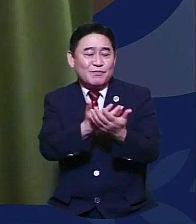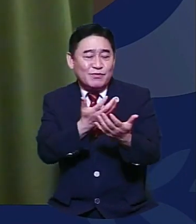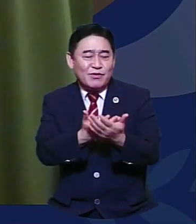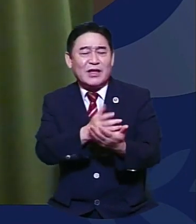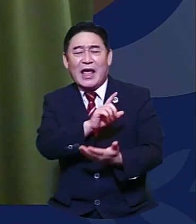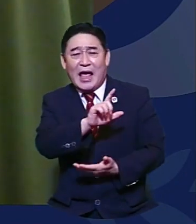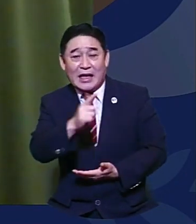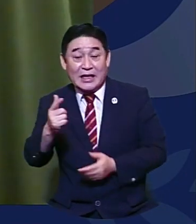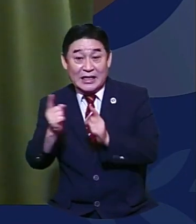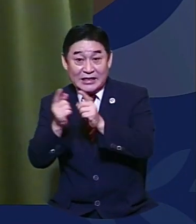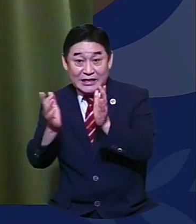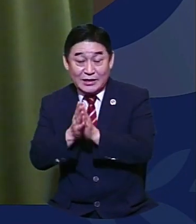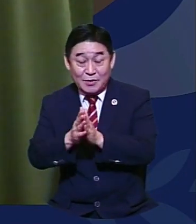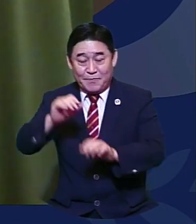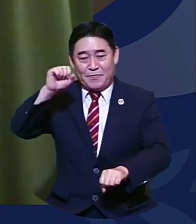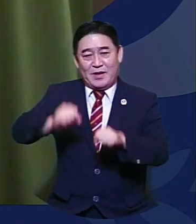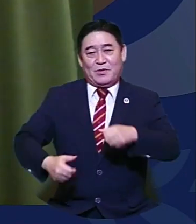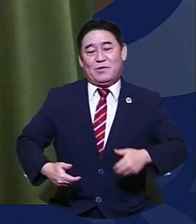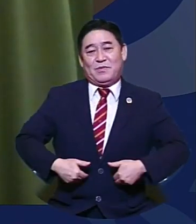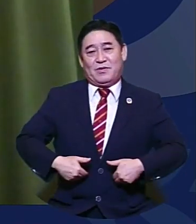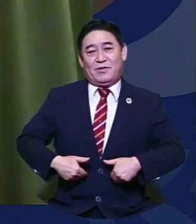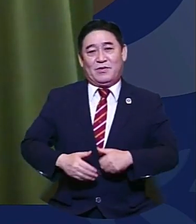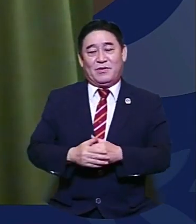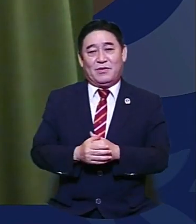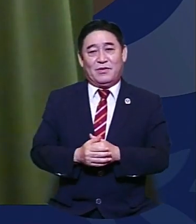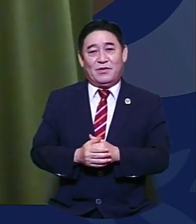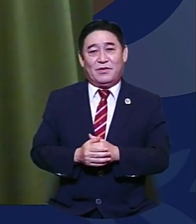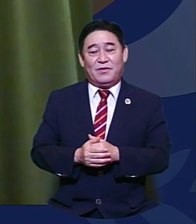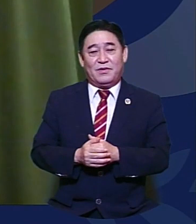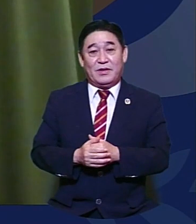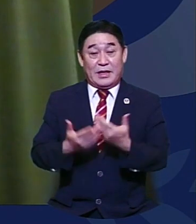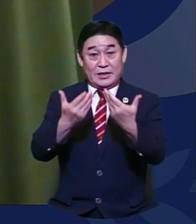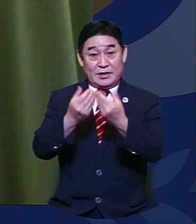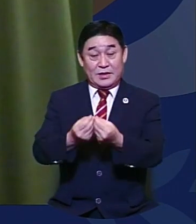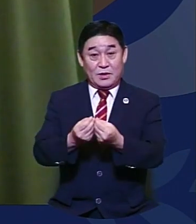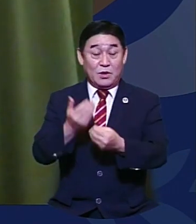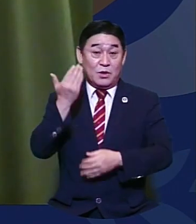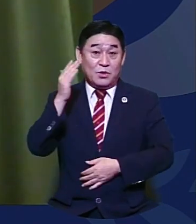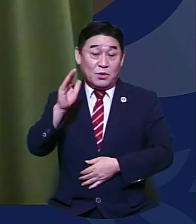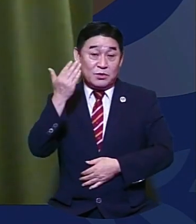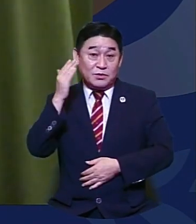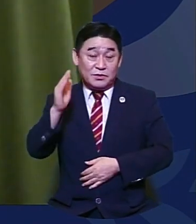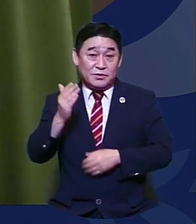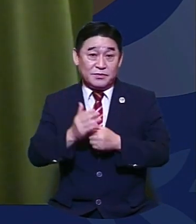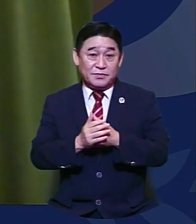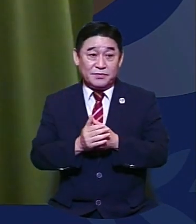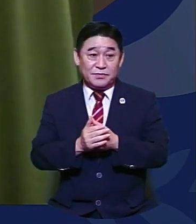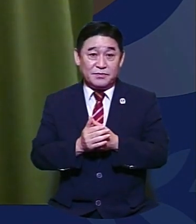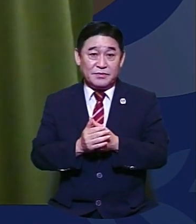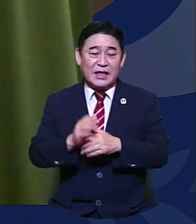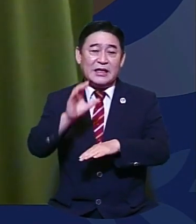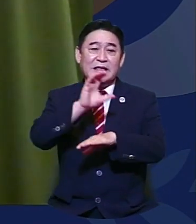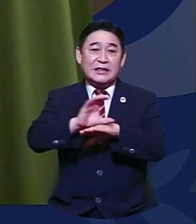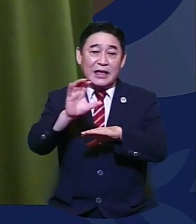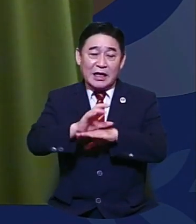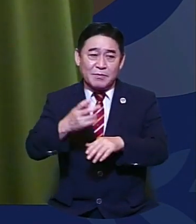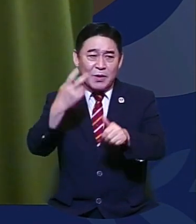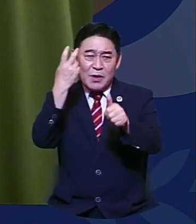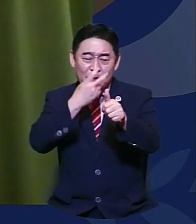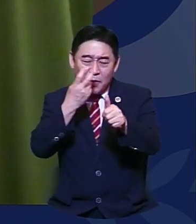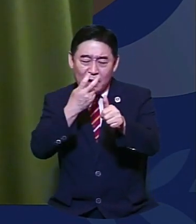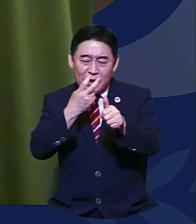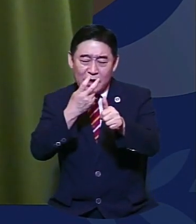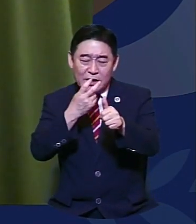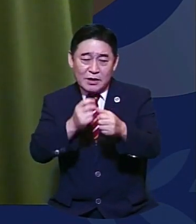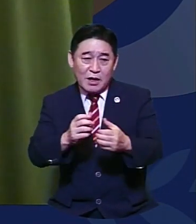think a number of us are very late to the table in really recognizing the need to build cybersecurity into everything we do.